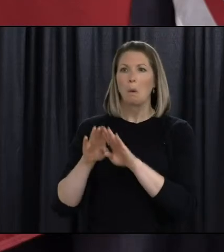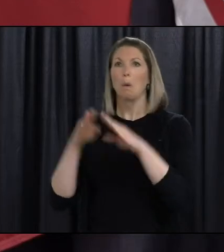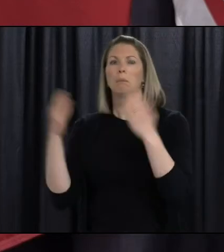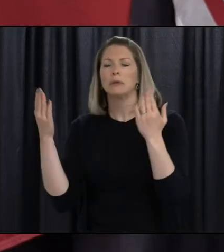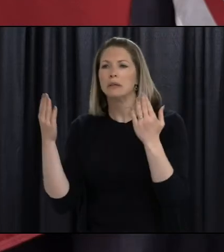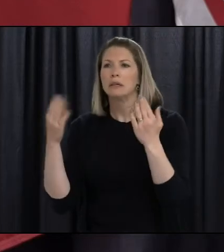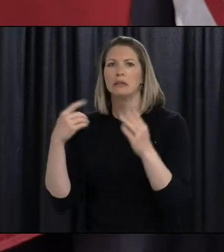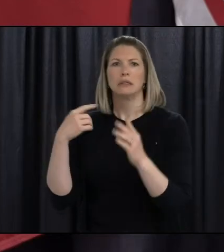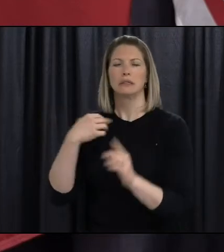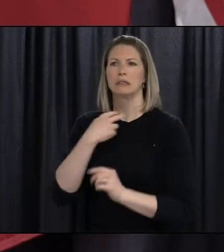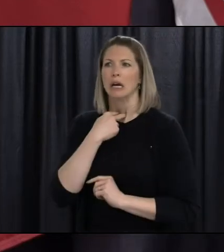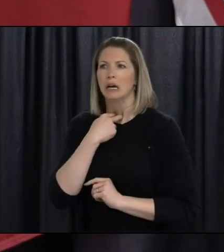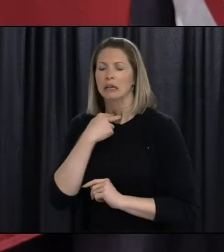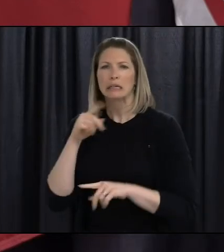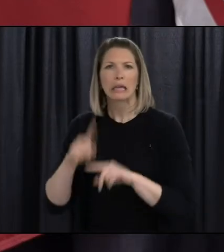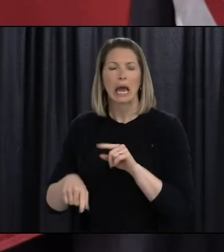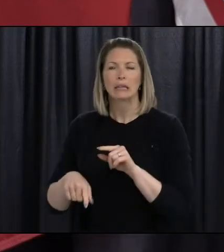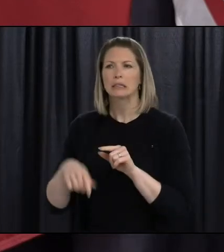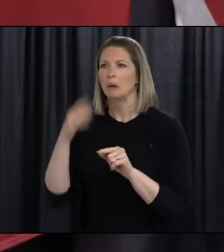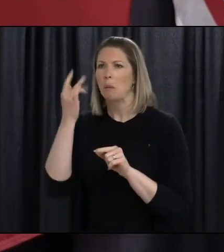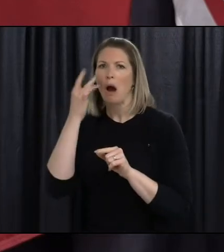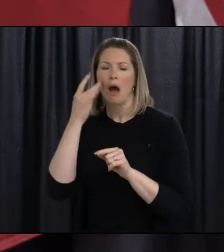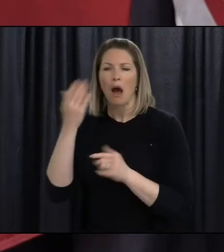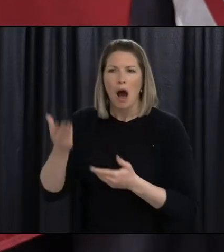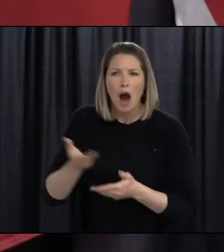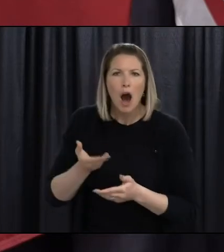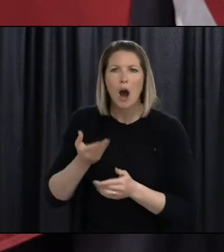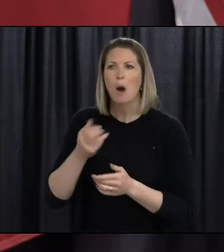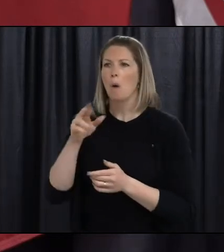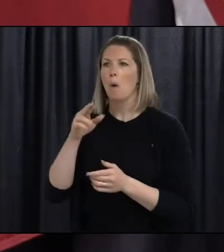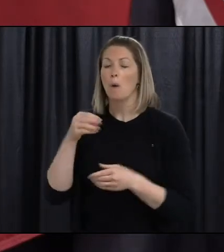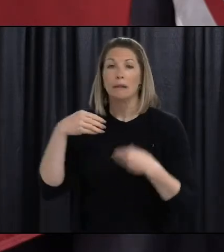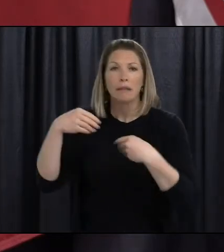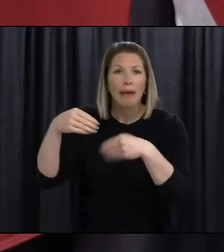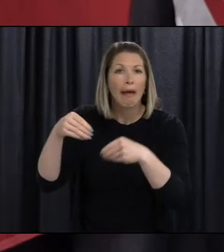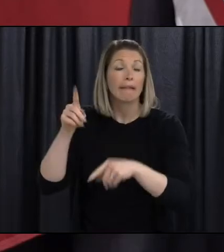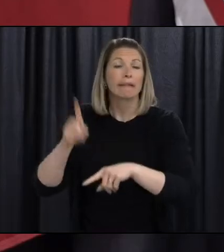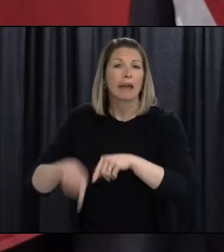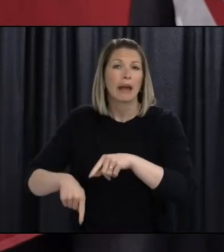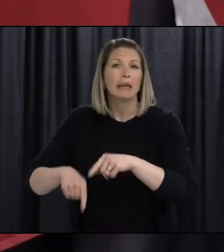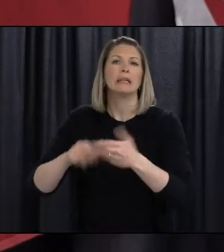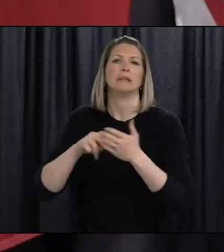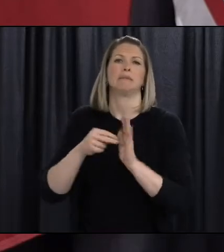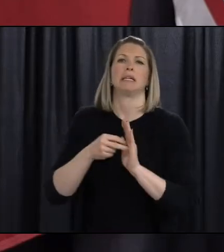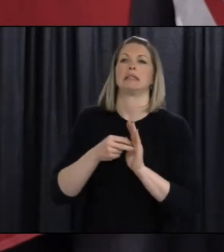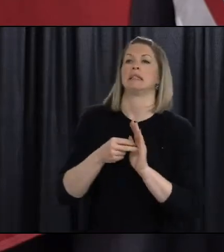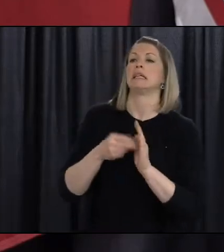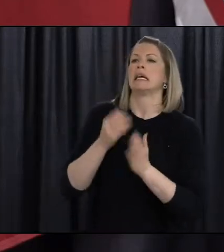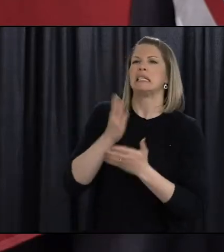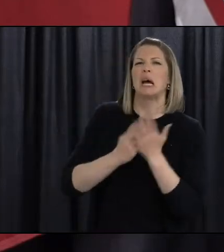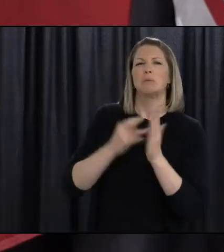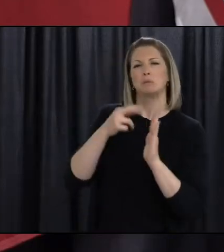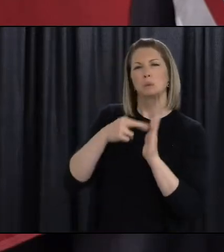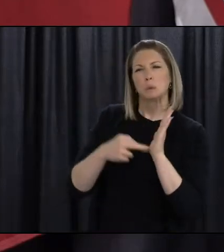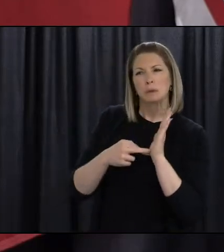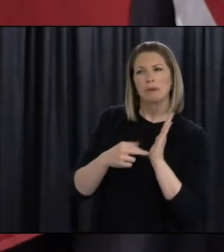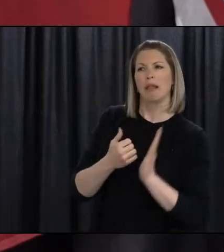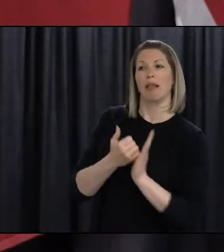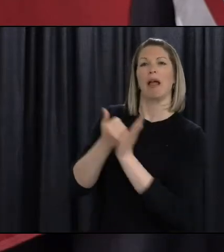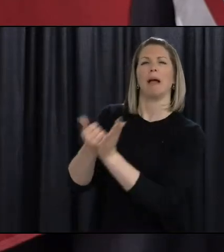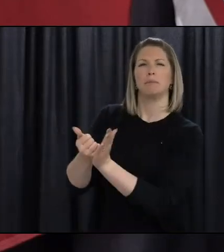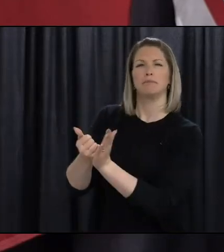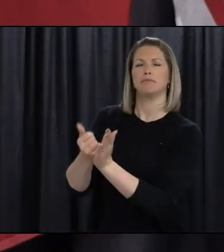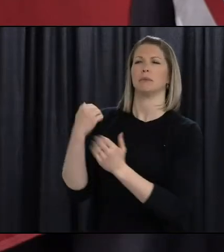some cash flow for them. So to dig a little deeper into what's included in today's announcement, there's effective immediately the collection